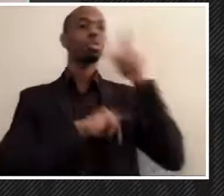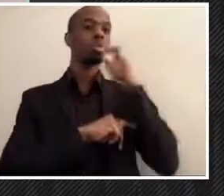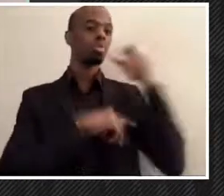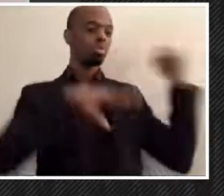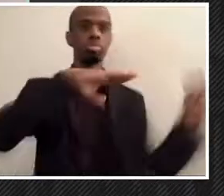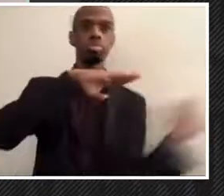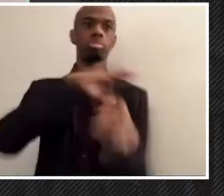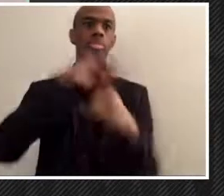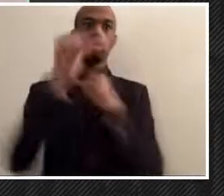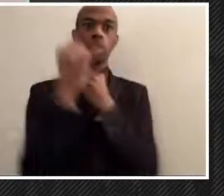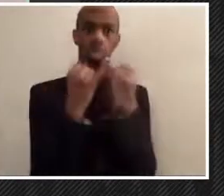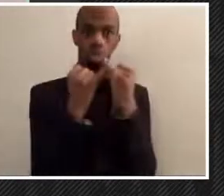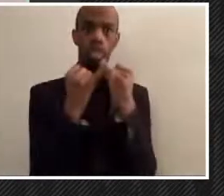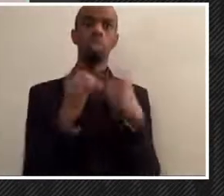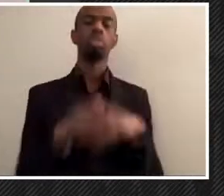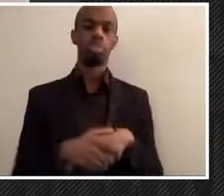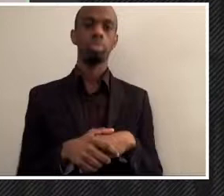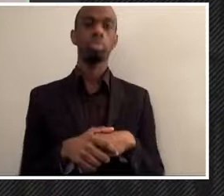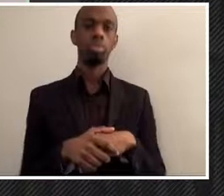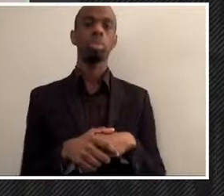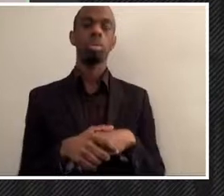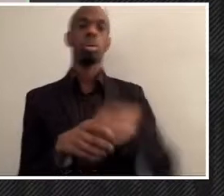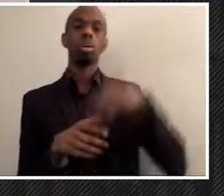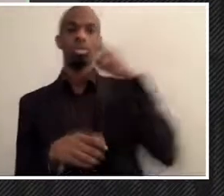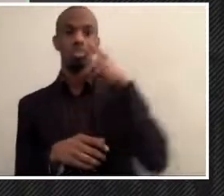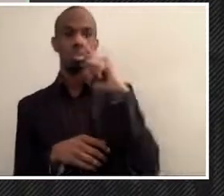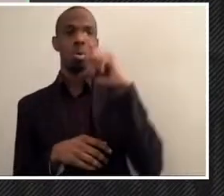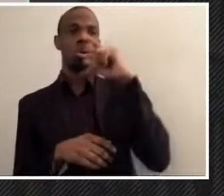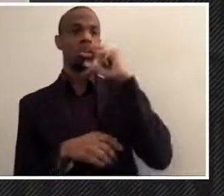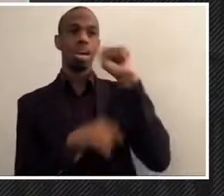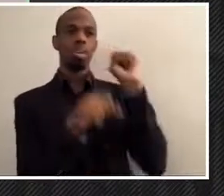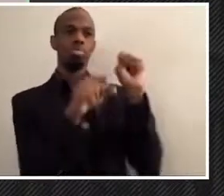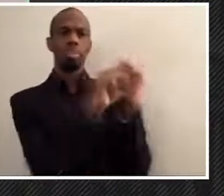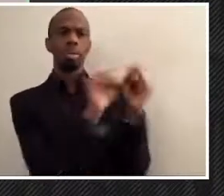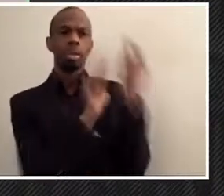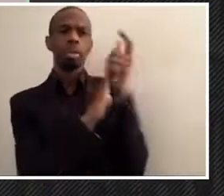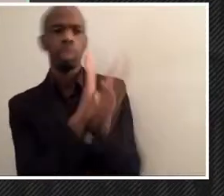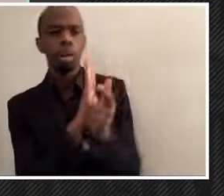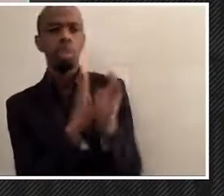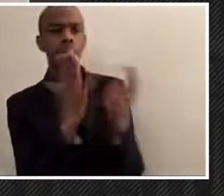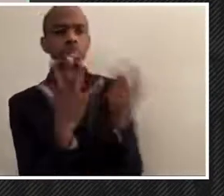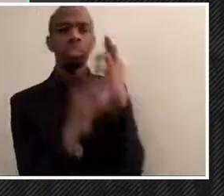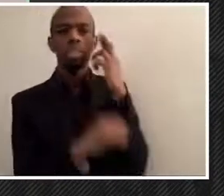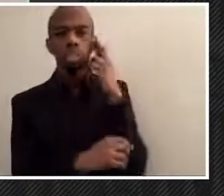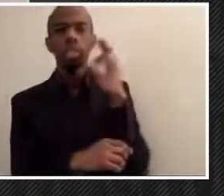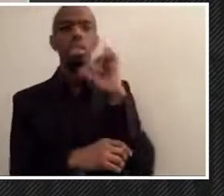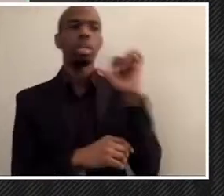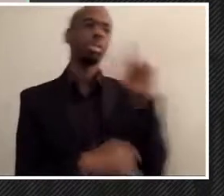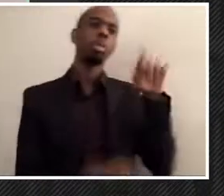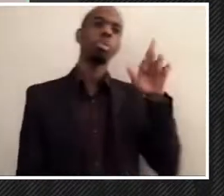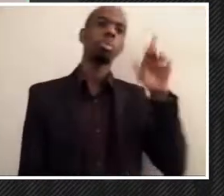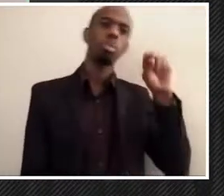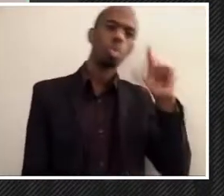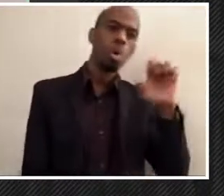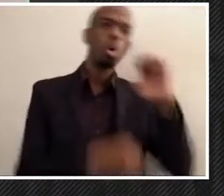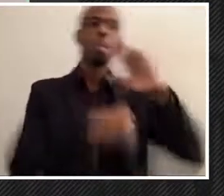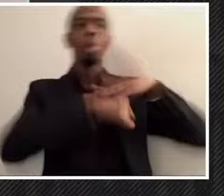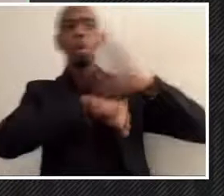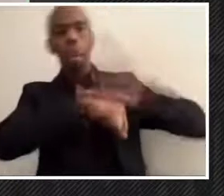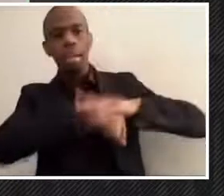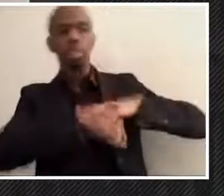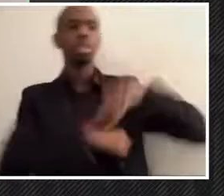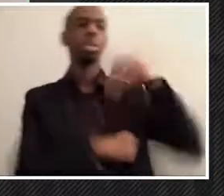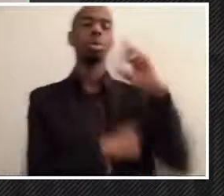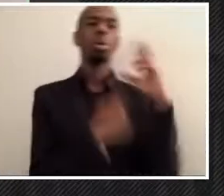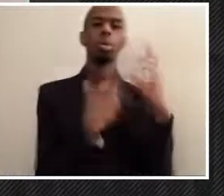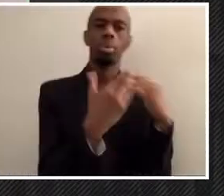for not breaking laws in terms of parole and probation, technical